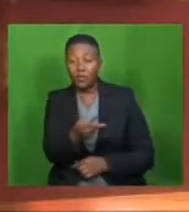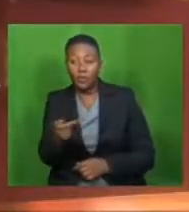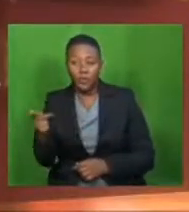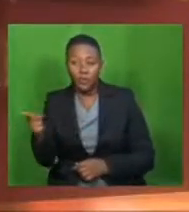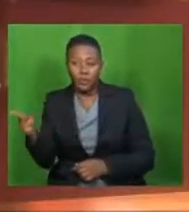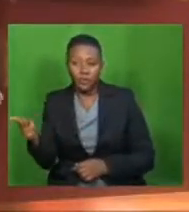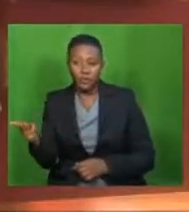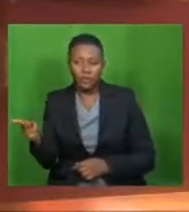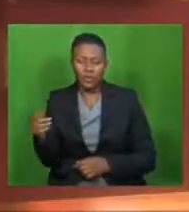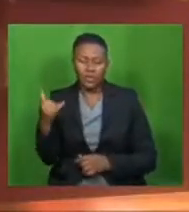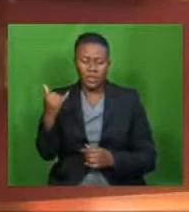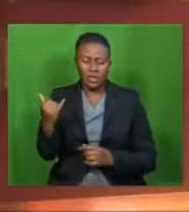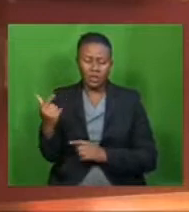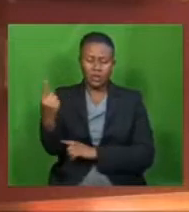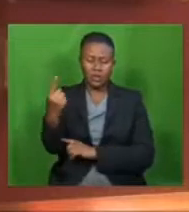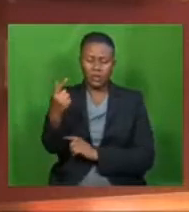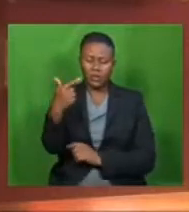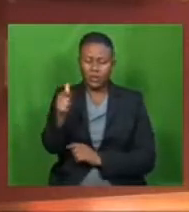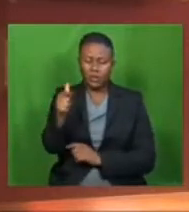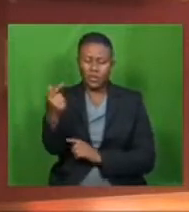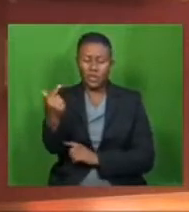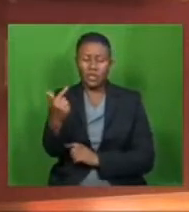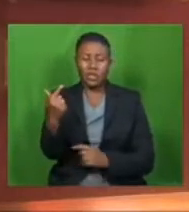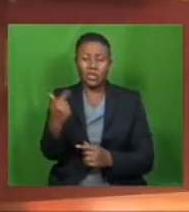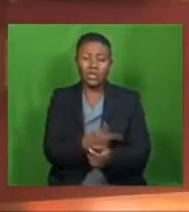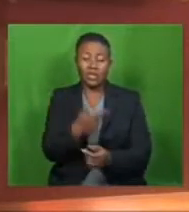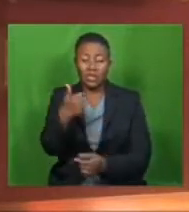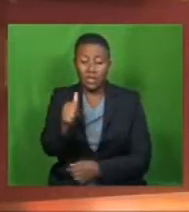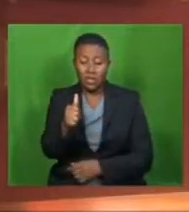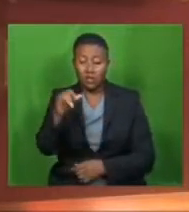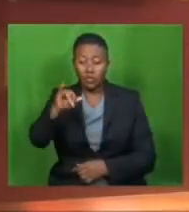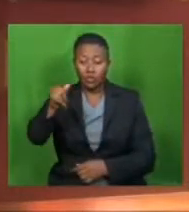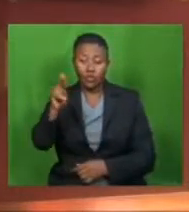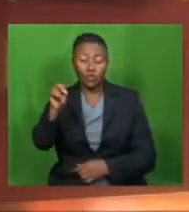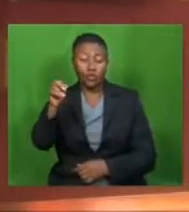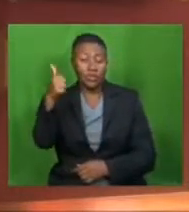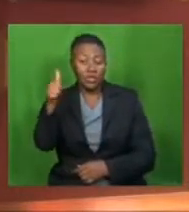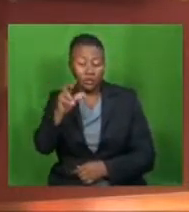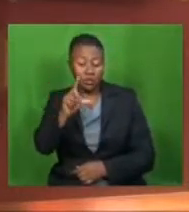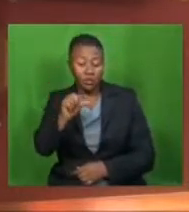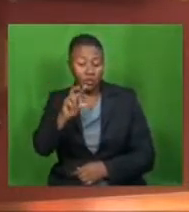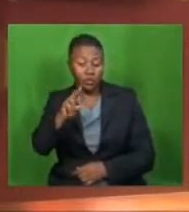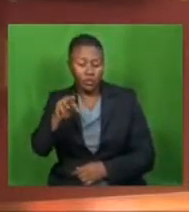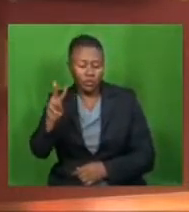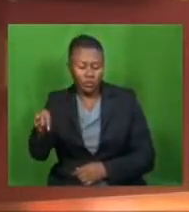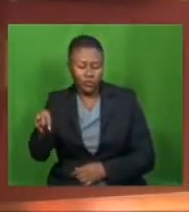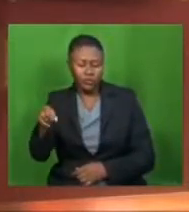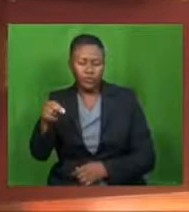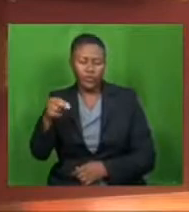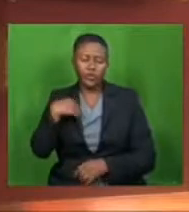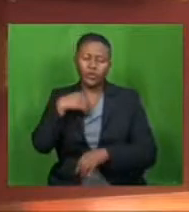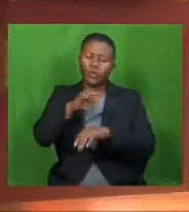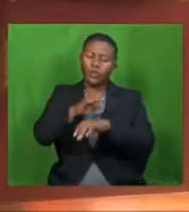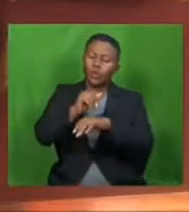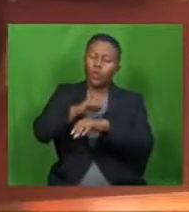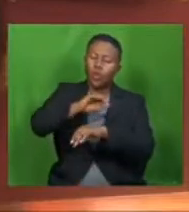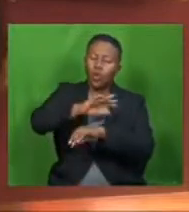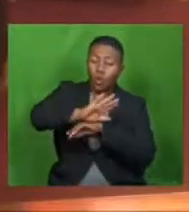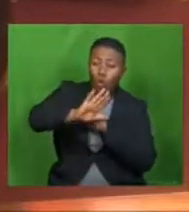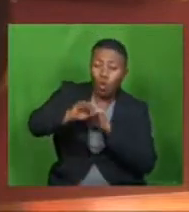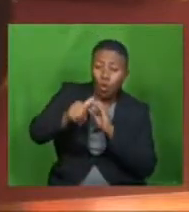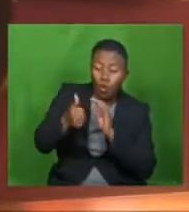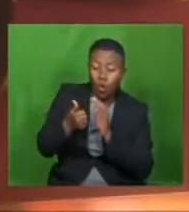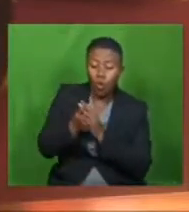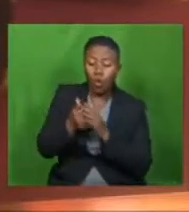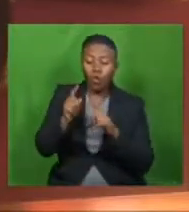count down to the Green Ghana Day, June 10th, 2022, I respectfully call on all and sundry to rally